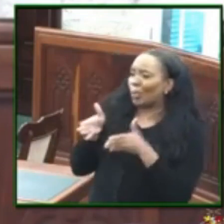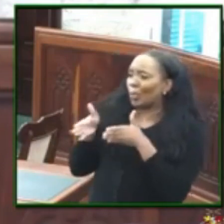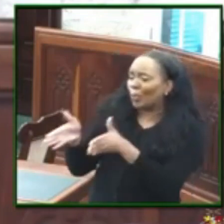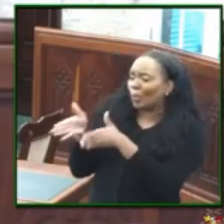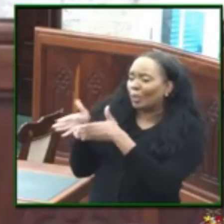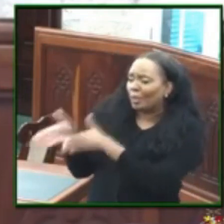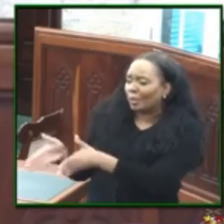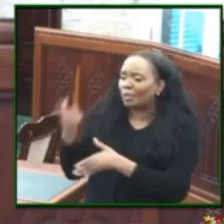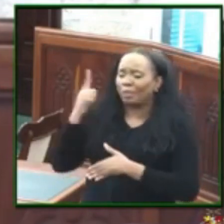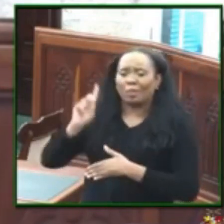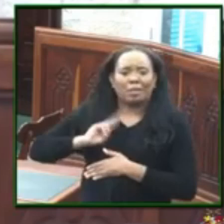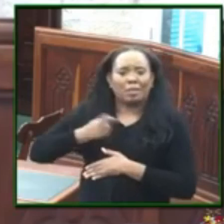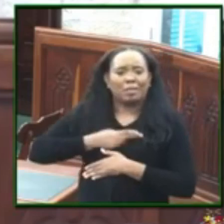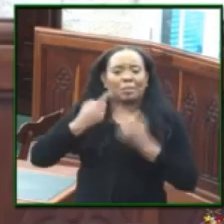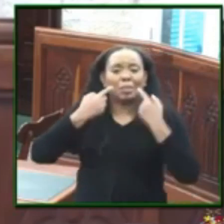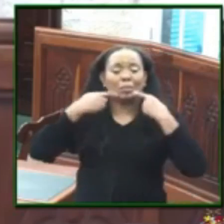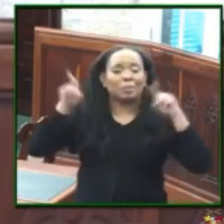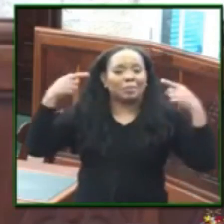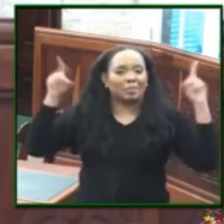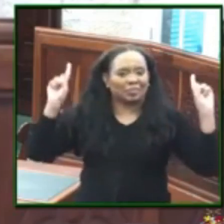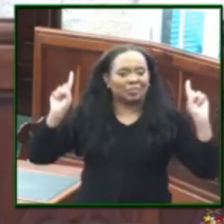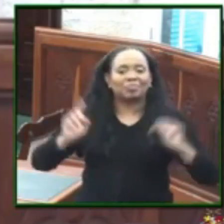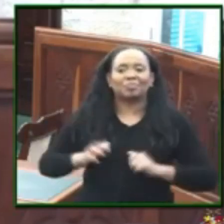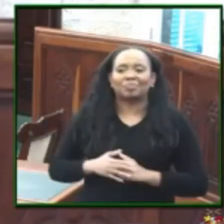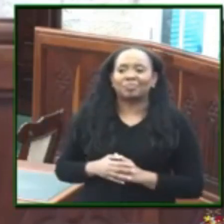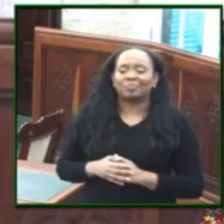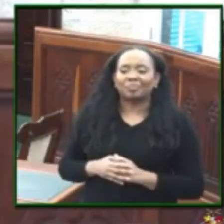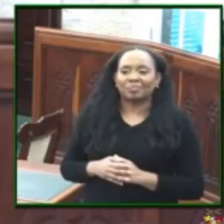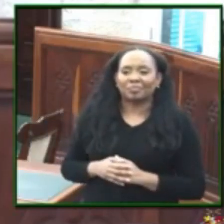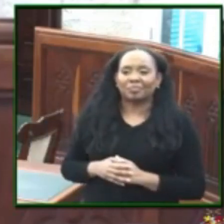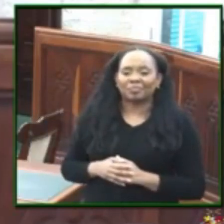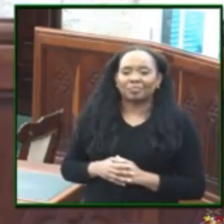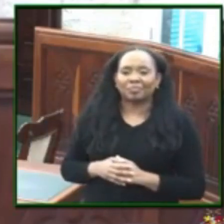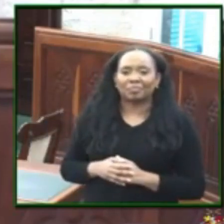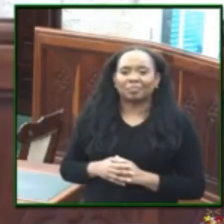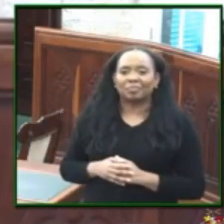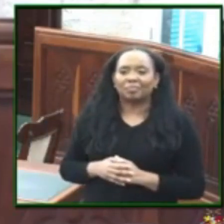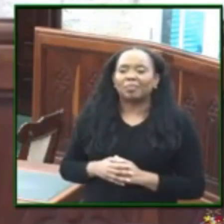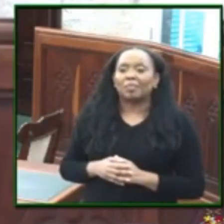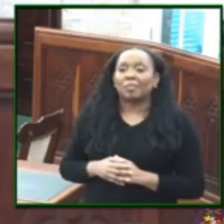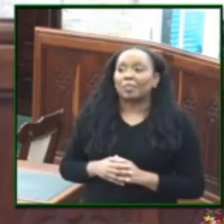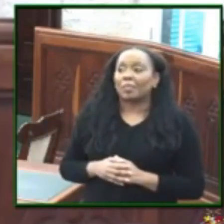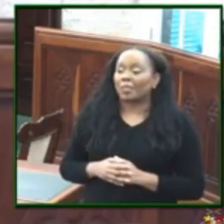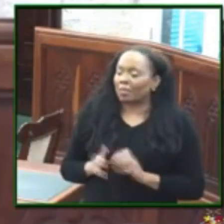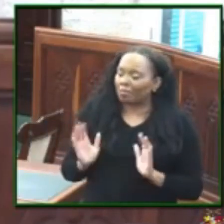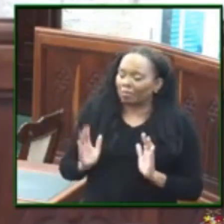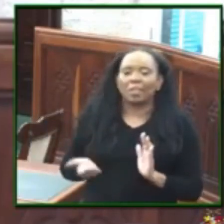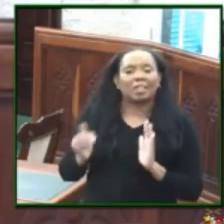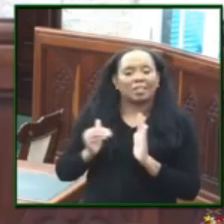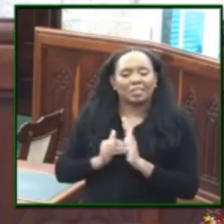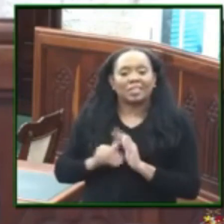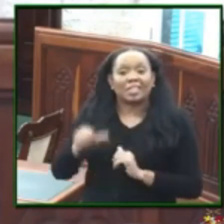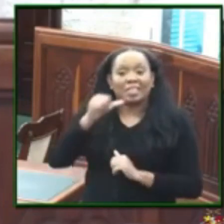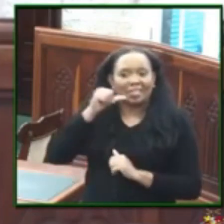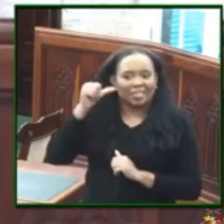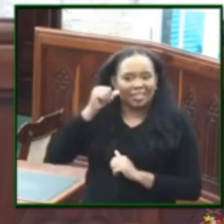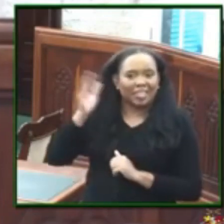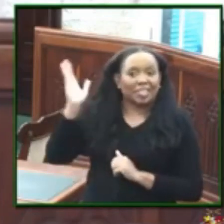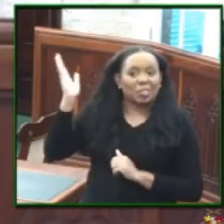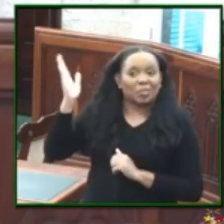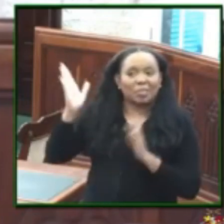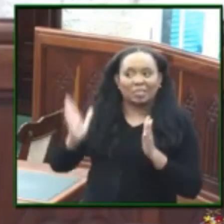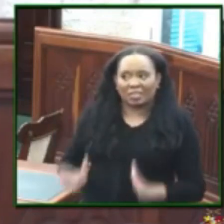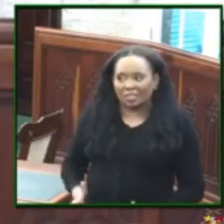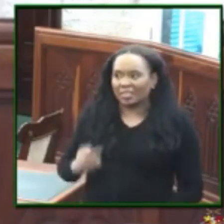prosperous. I quote again, the honorable member for Christchurch East Central said, and I